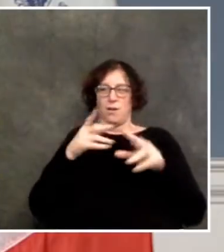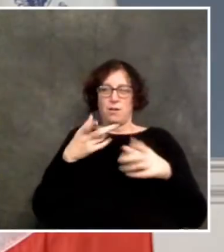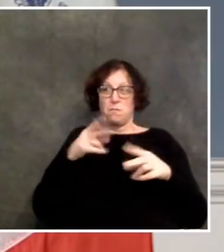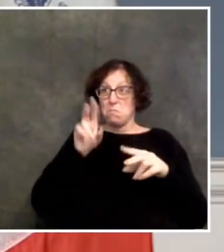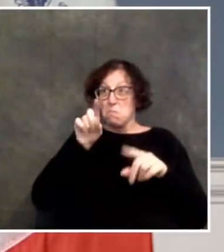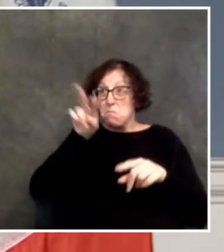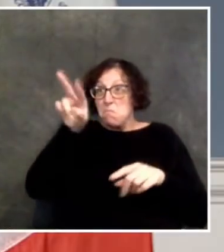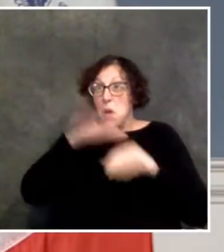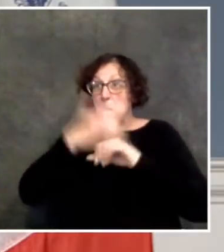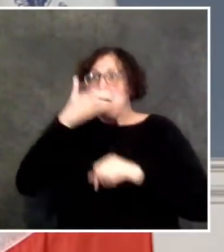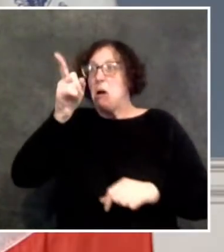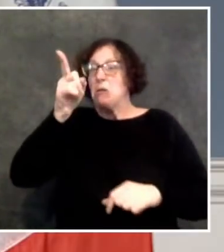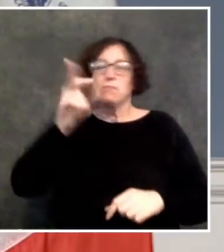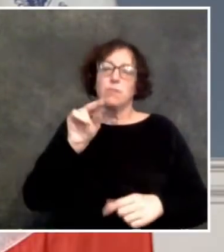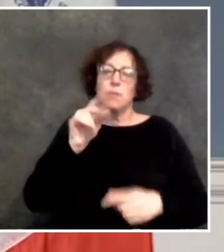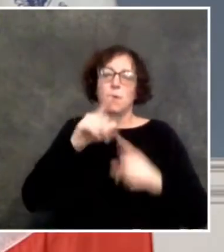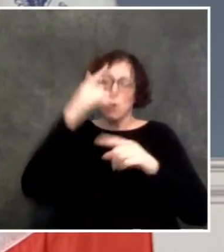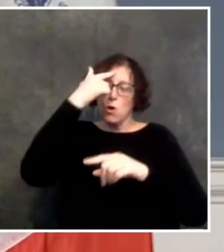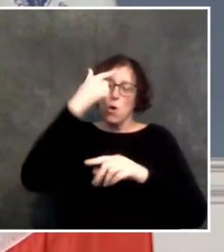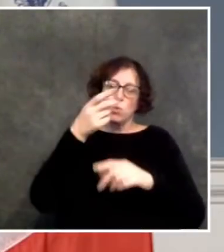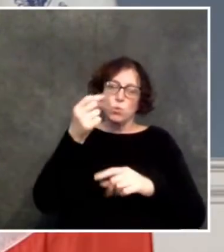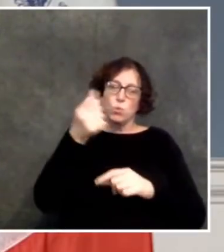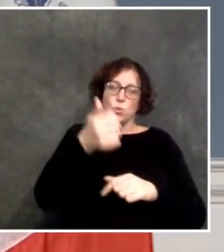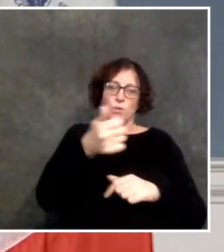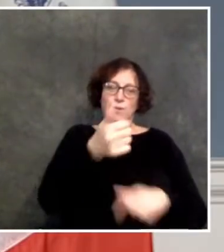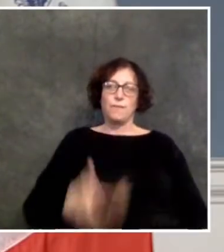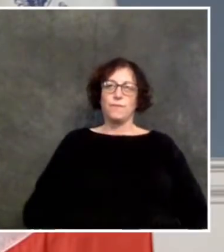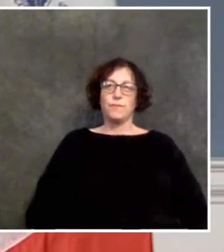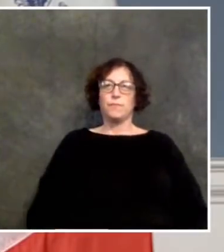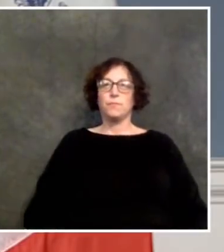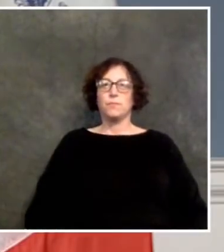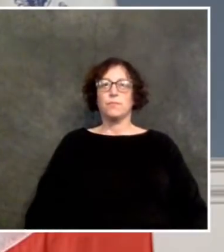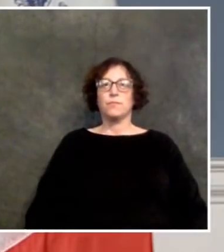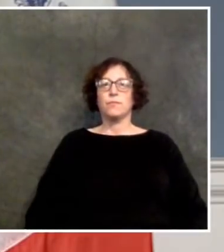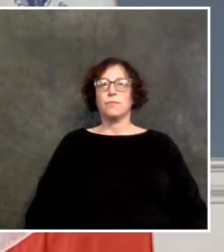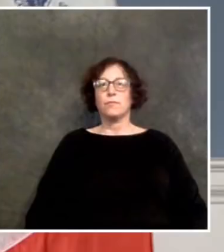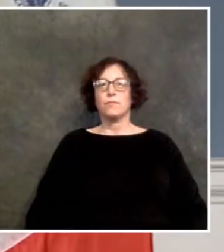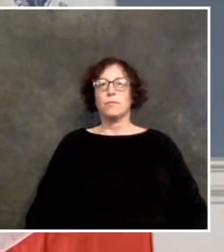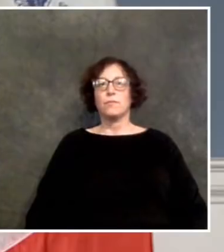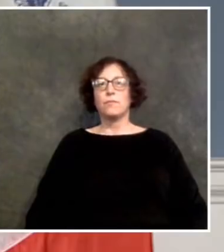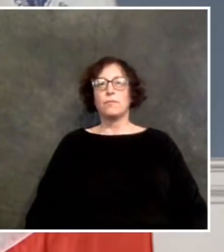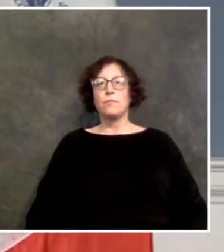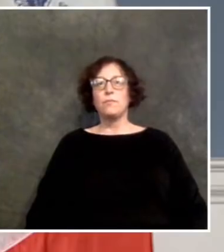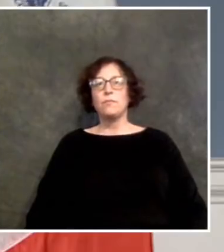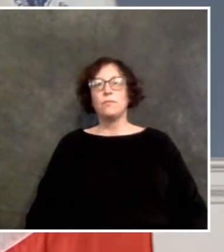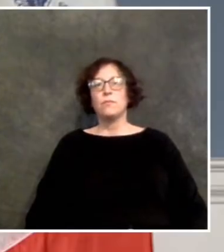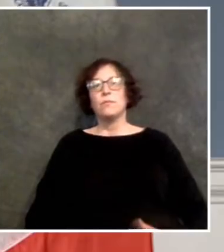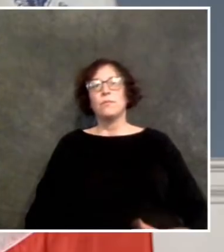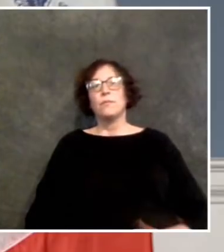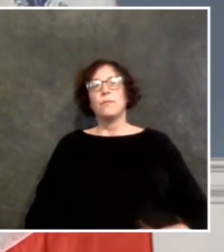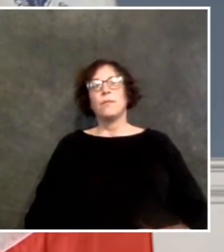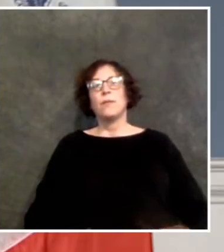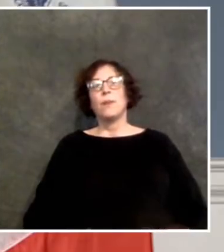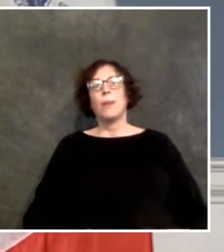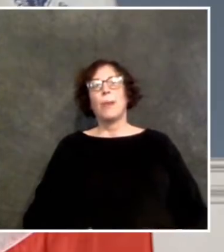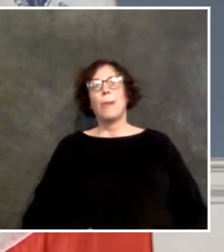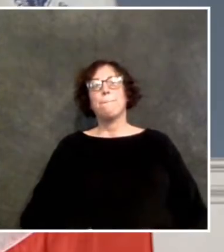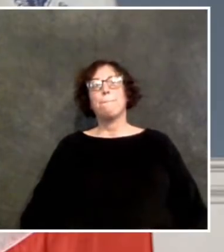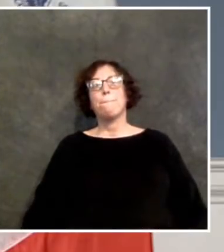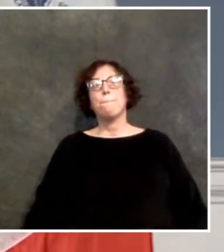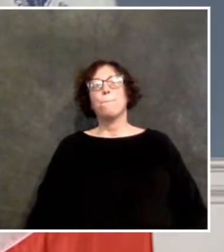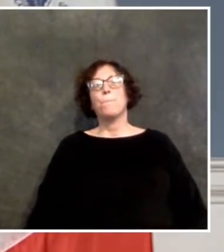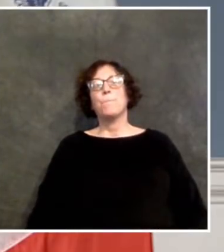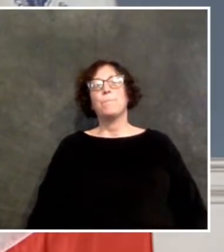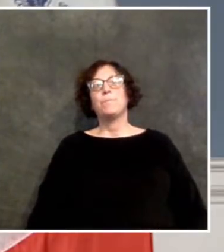that there's not gatherings, there's not violation of social distancing. So that's where I want to see the enforcement go. This is about